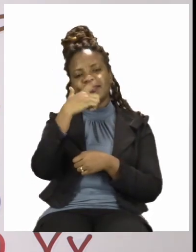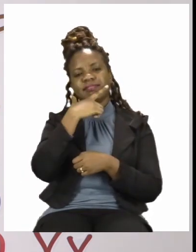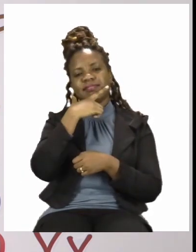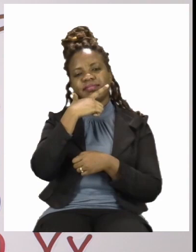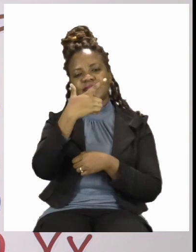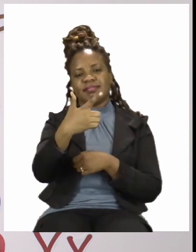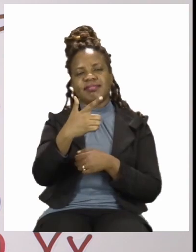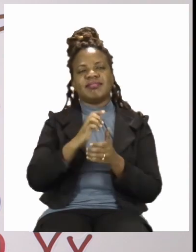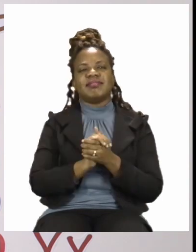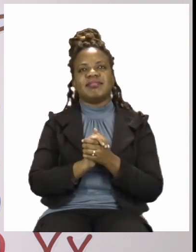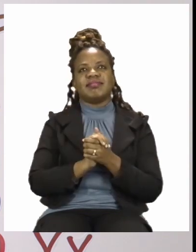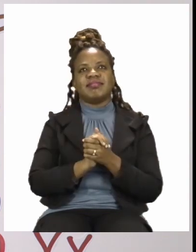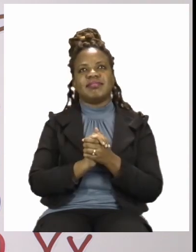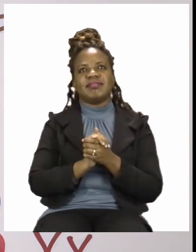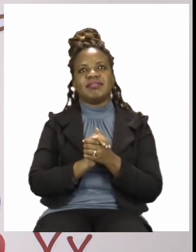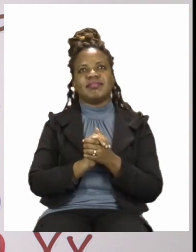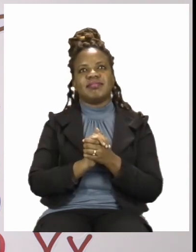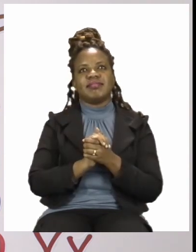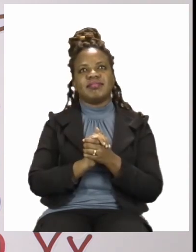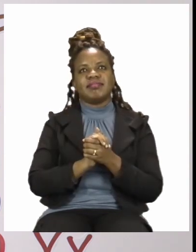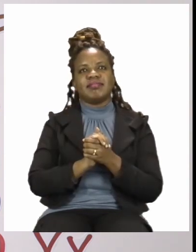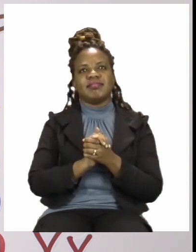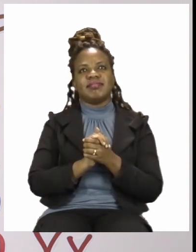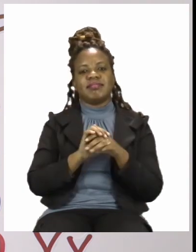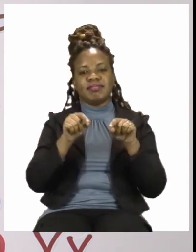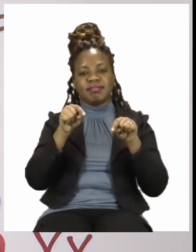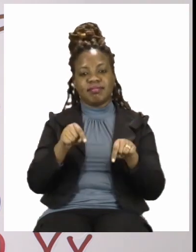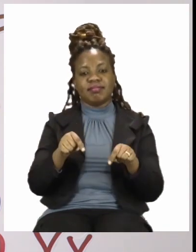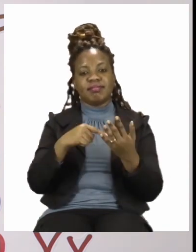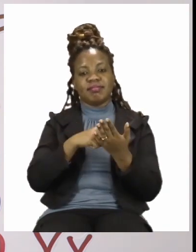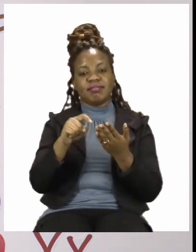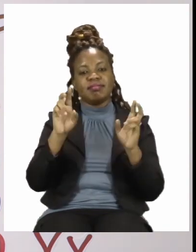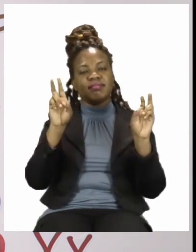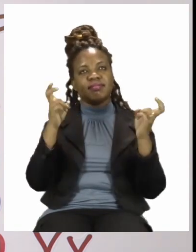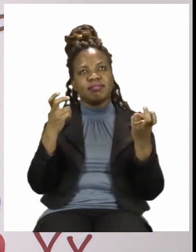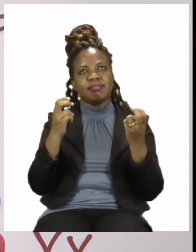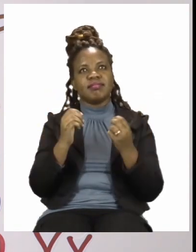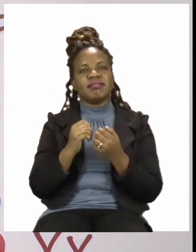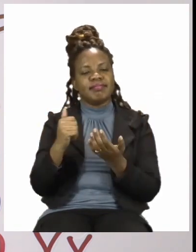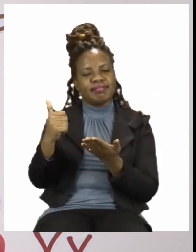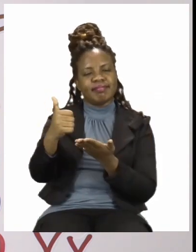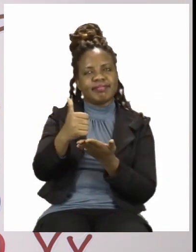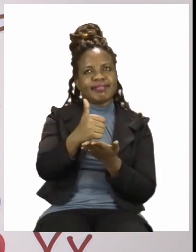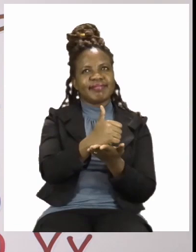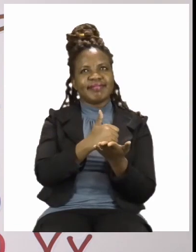much for joining me today. Our theme this week is